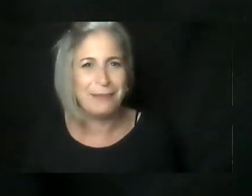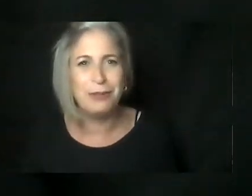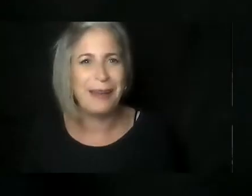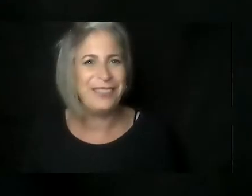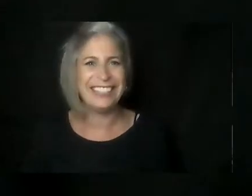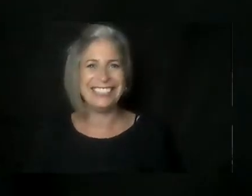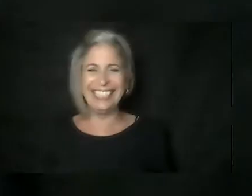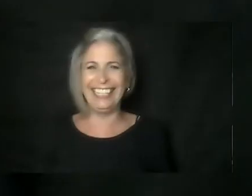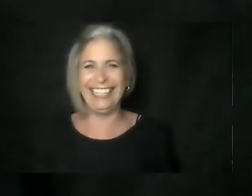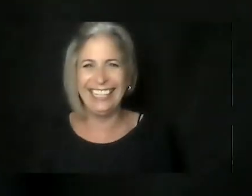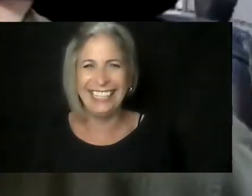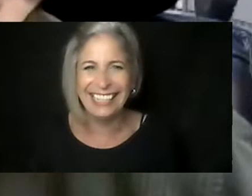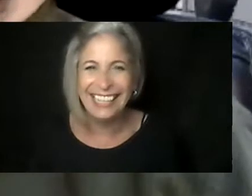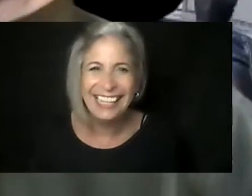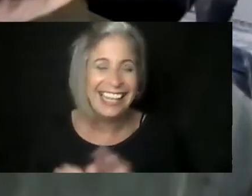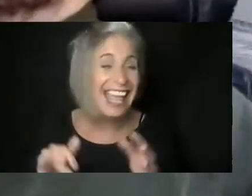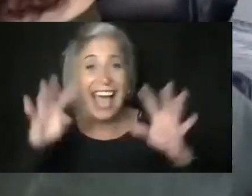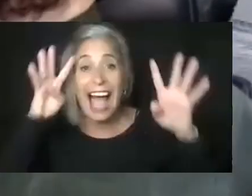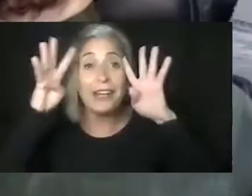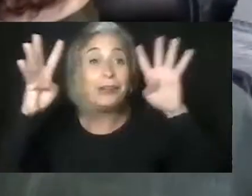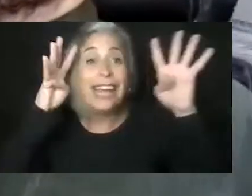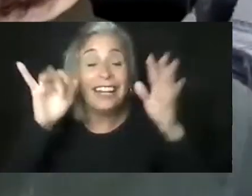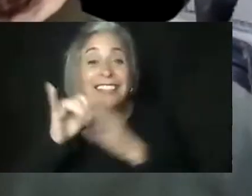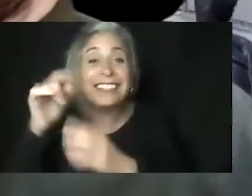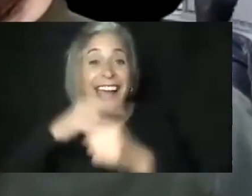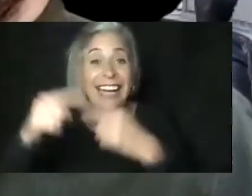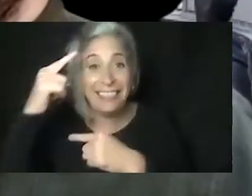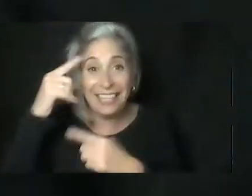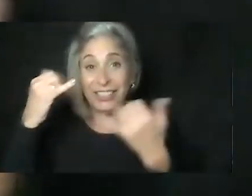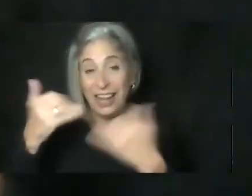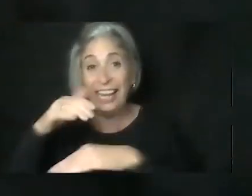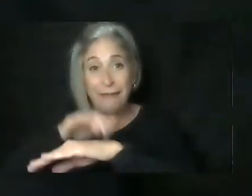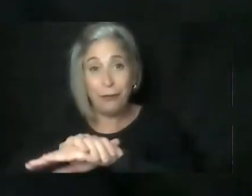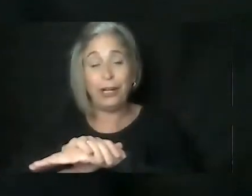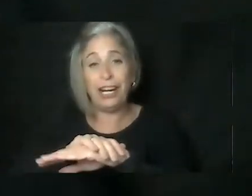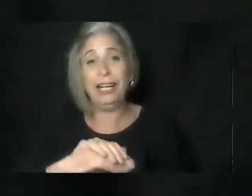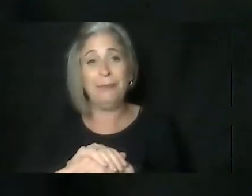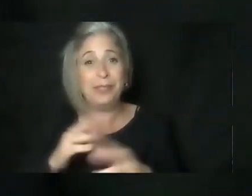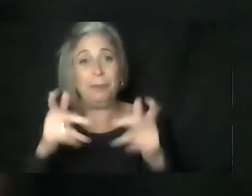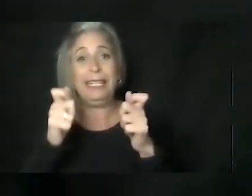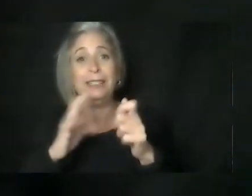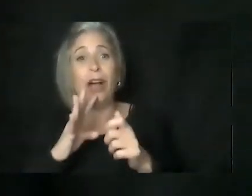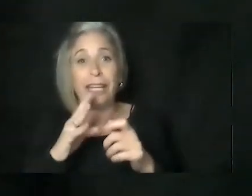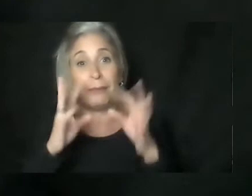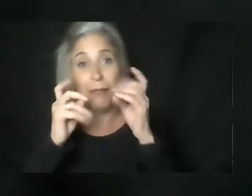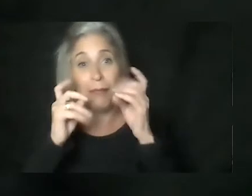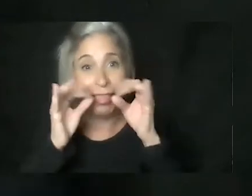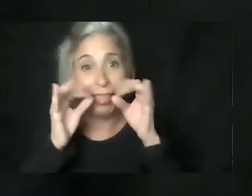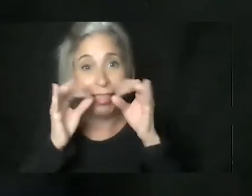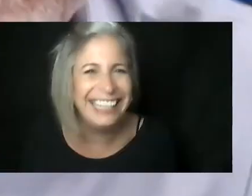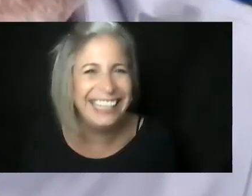kind of thing. Move my fingers. I created the sign, I think, tonight for speed